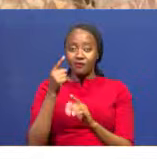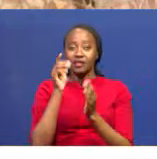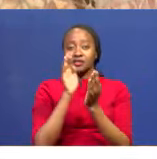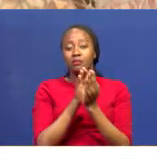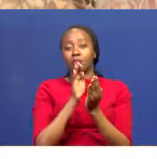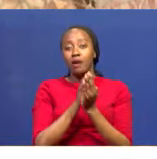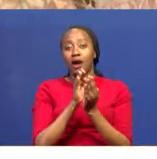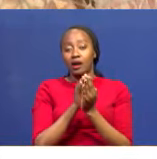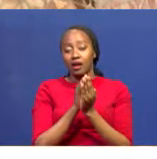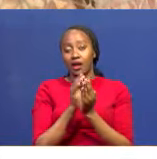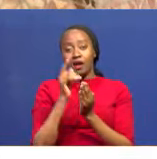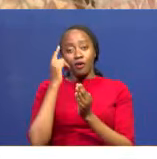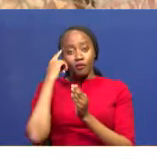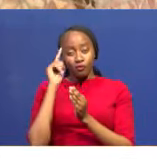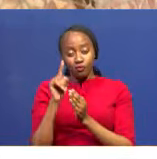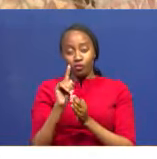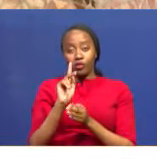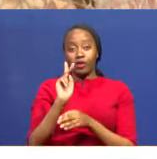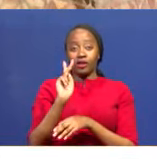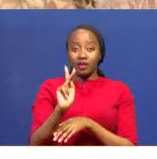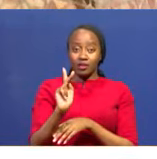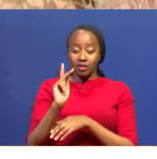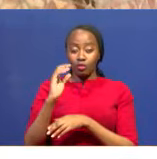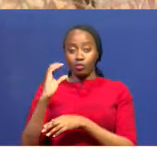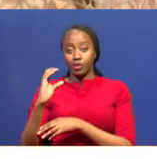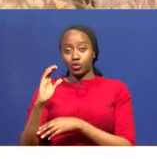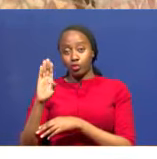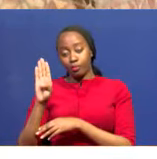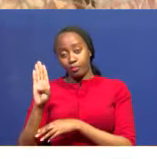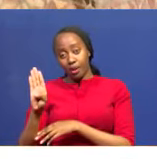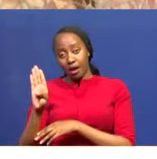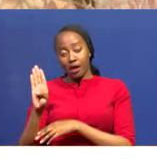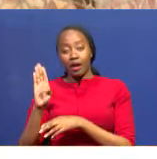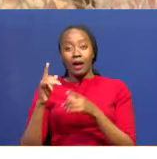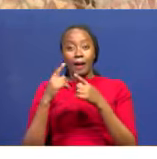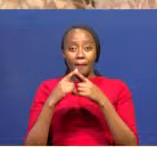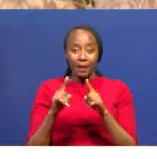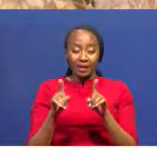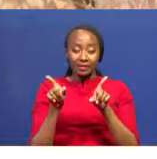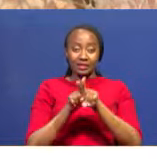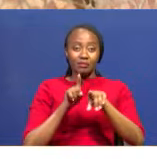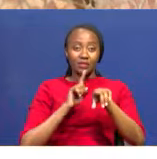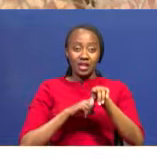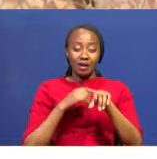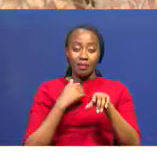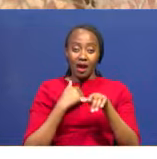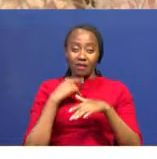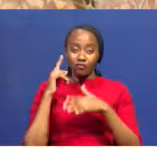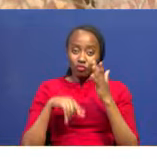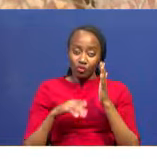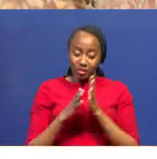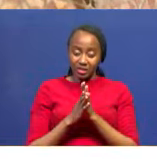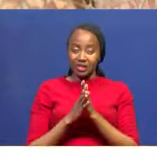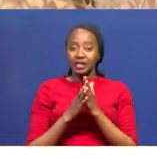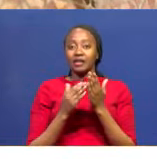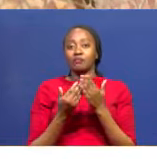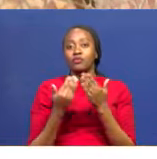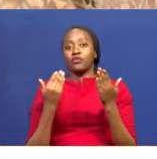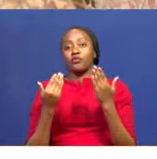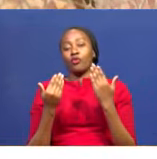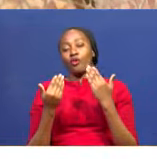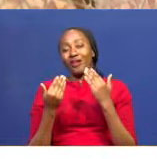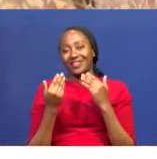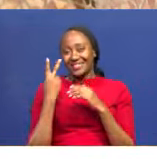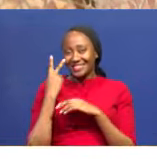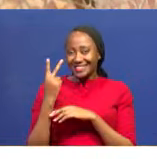Rongo Town, a Kenya Commercial Bank outlet, in 2009. The infrastructure in Rongo flourished under his leadership. He oversaw the